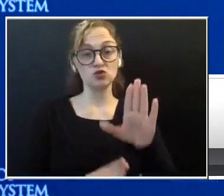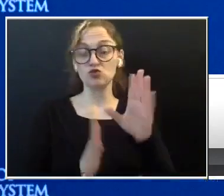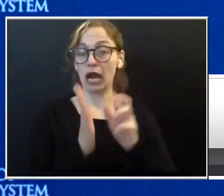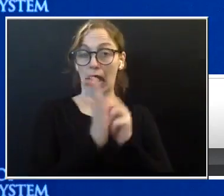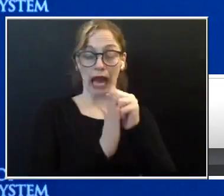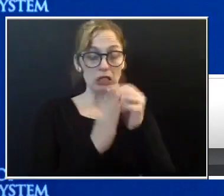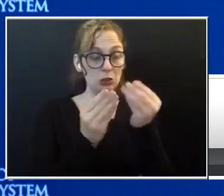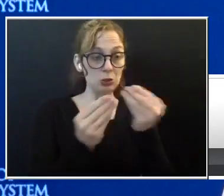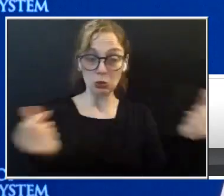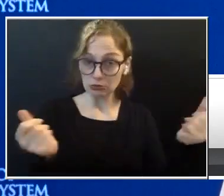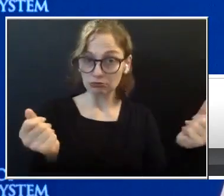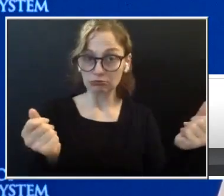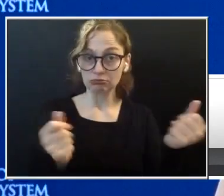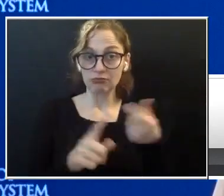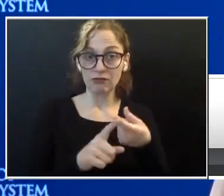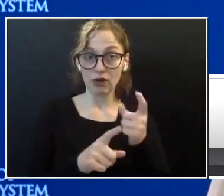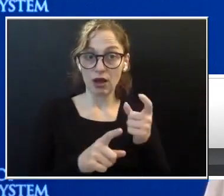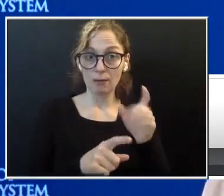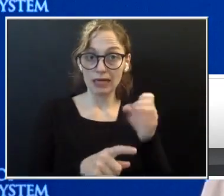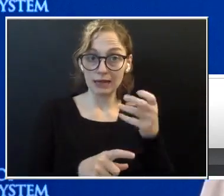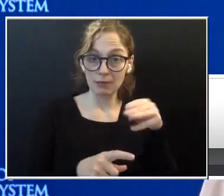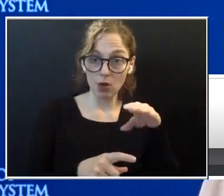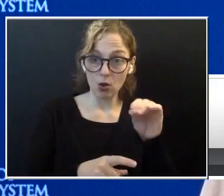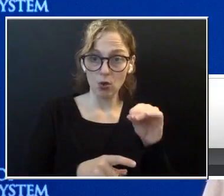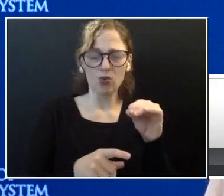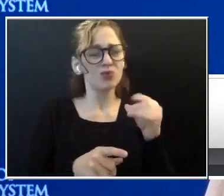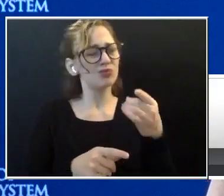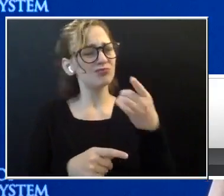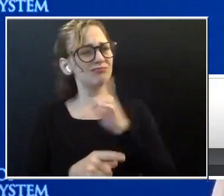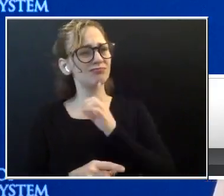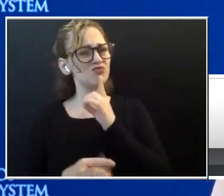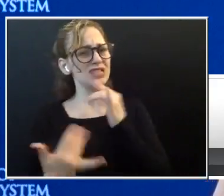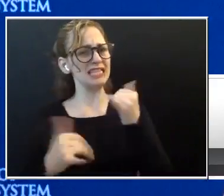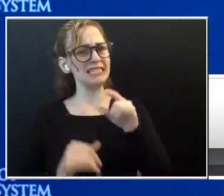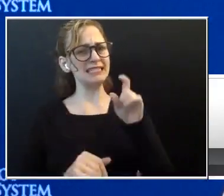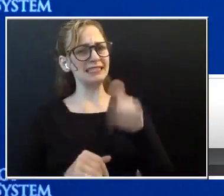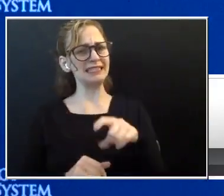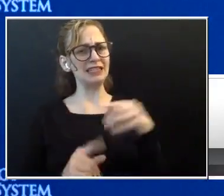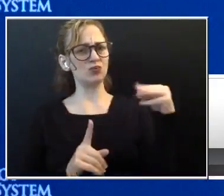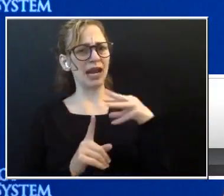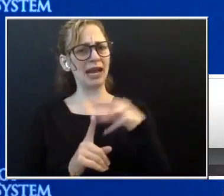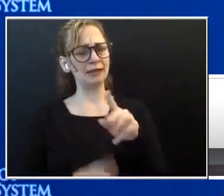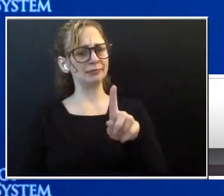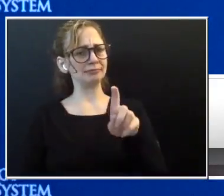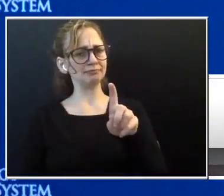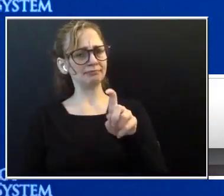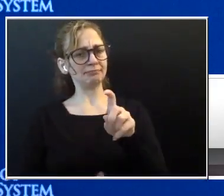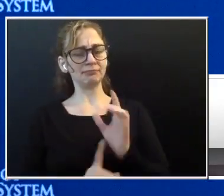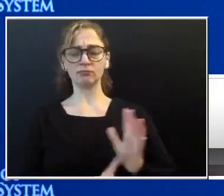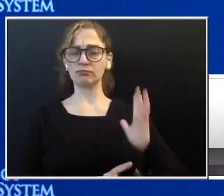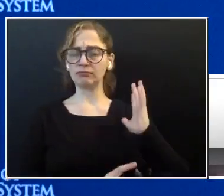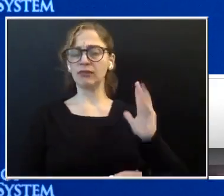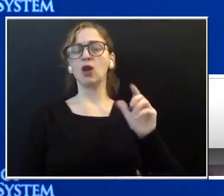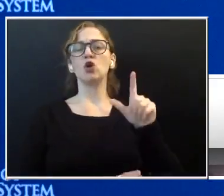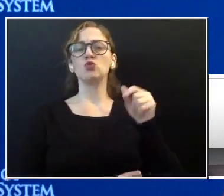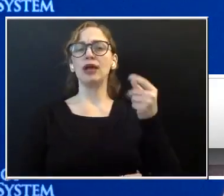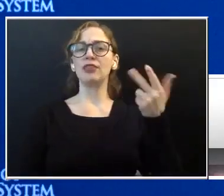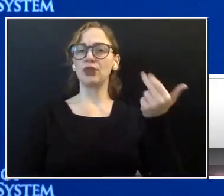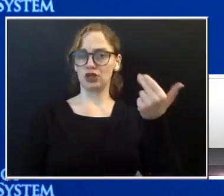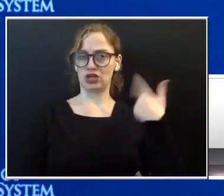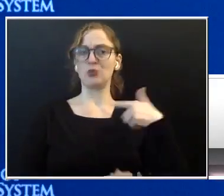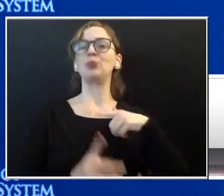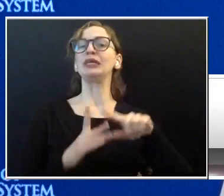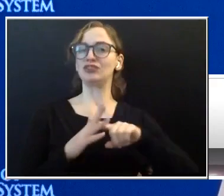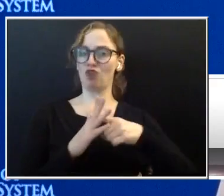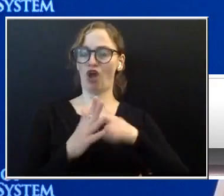need the radiation? And we started this trial back in 2013. We brought in 1,600 women, about 800 got the